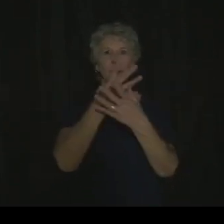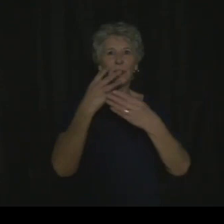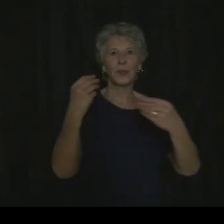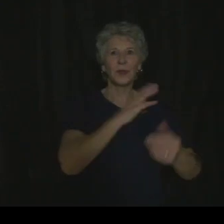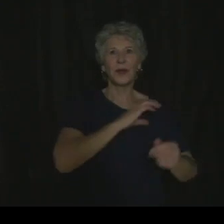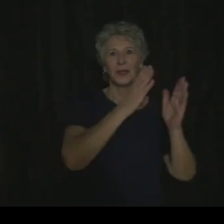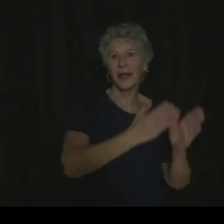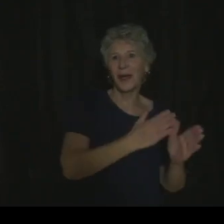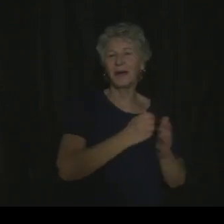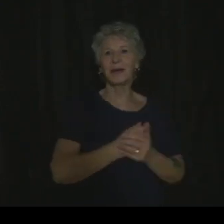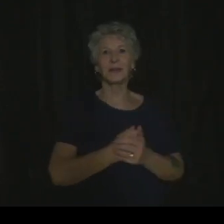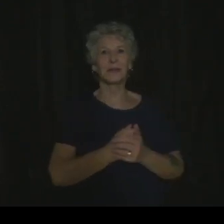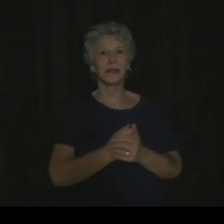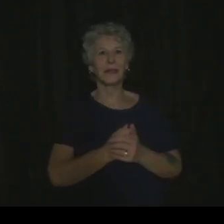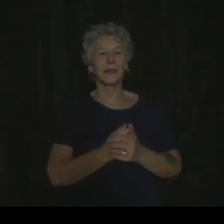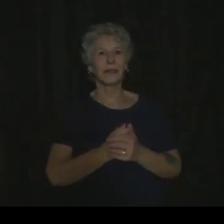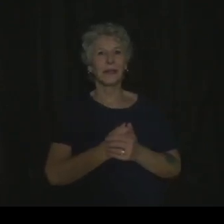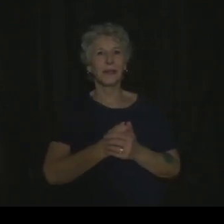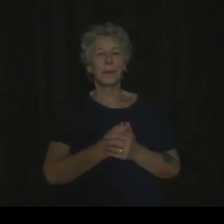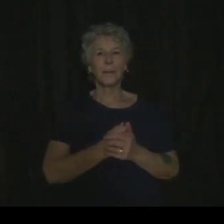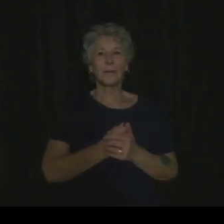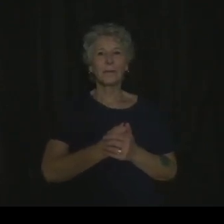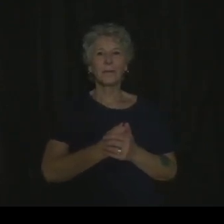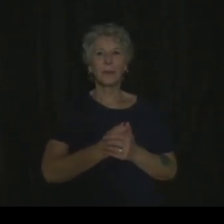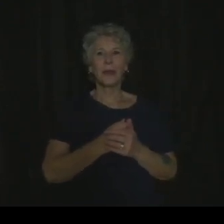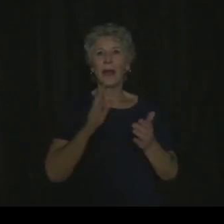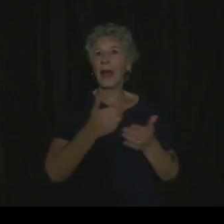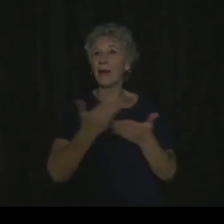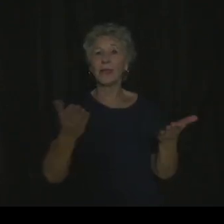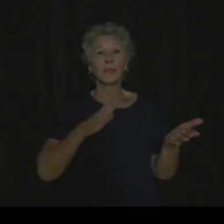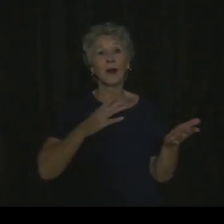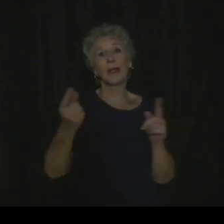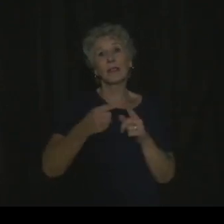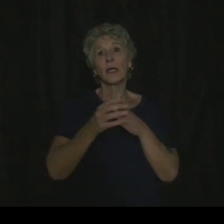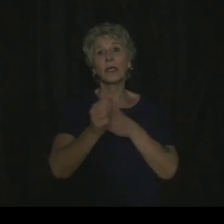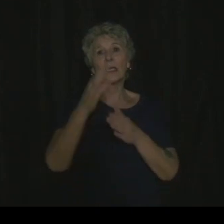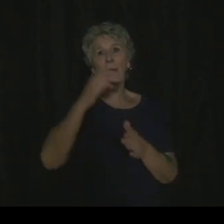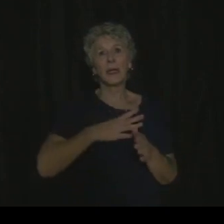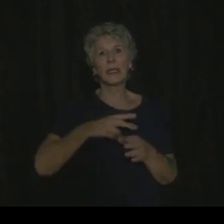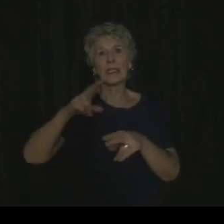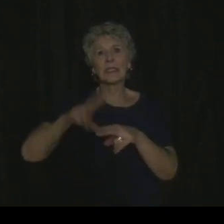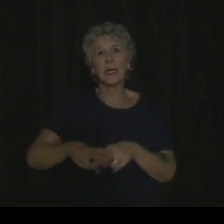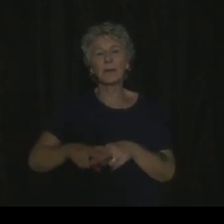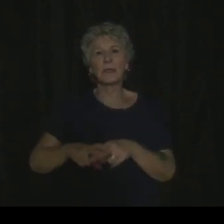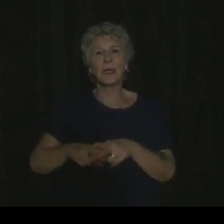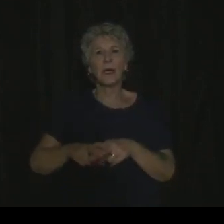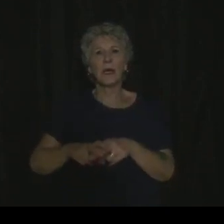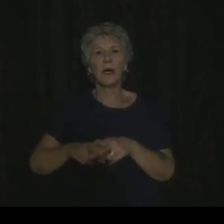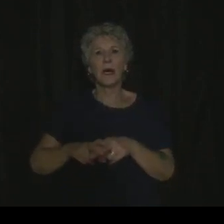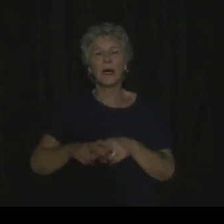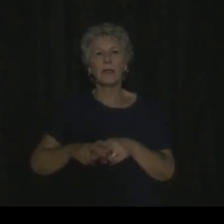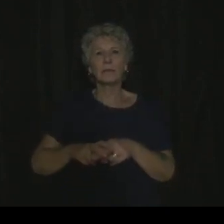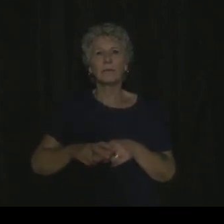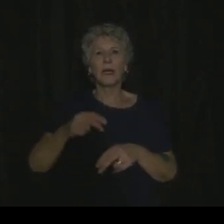beautiful to the eye and to the ear. And all goes well until the leading man steps on the hem of the leading lady's dress.